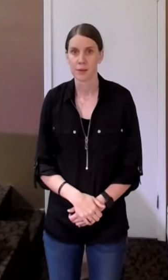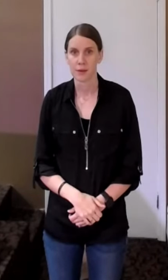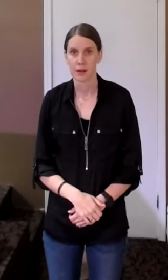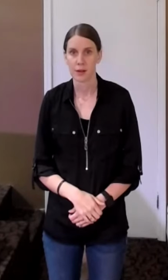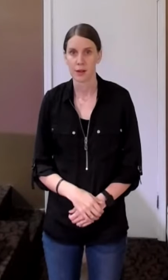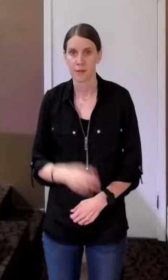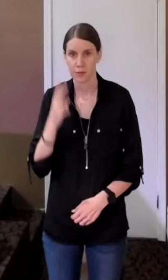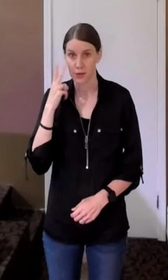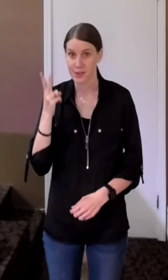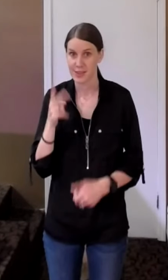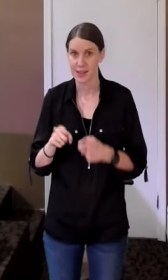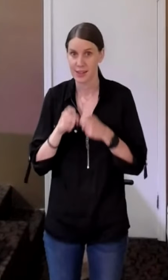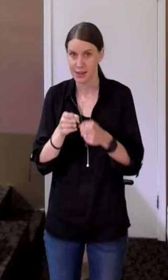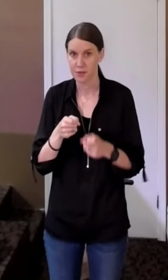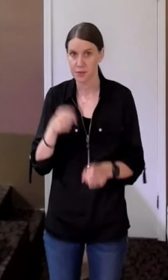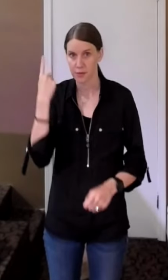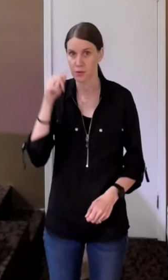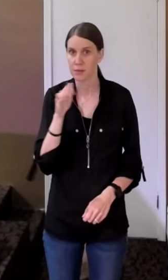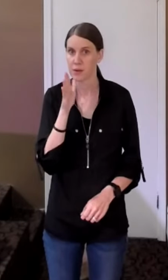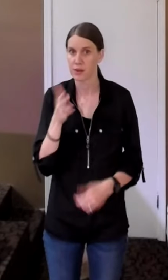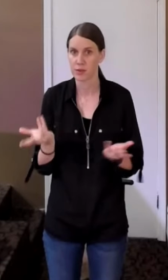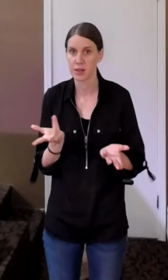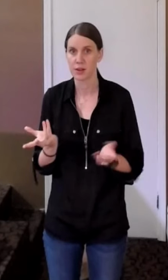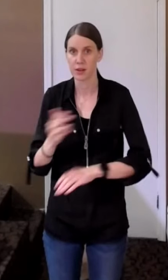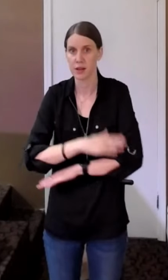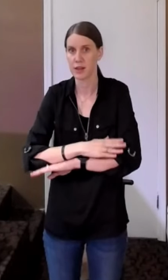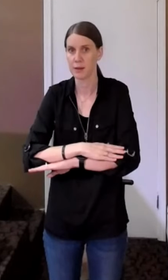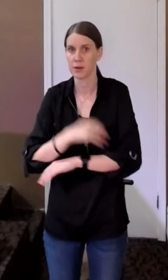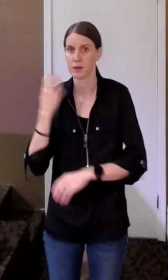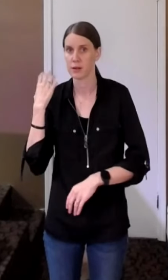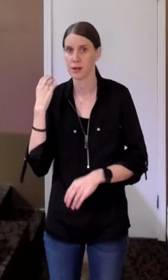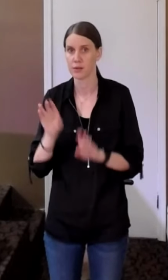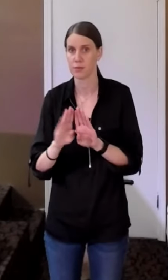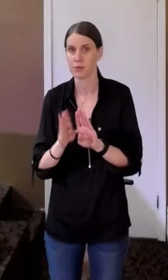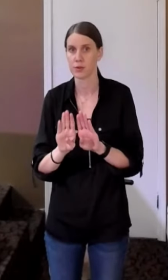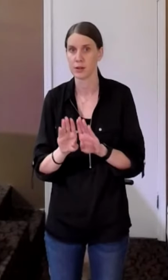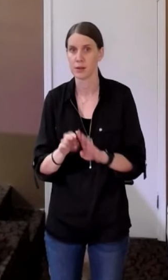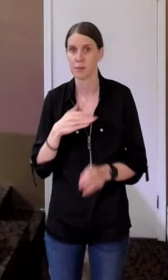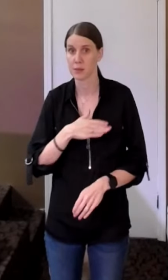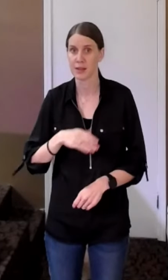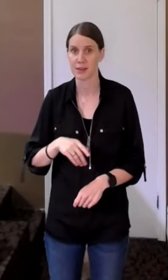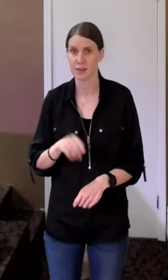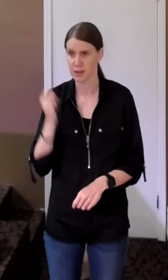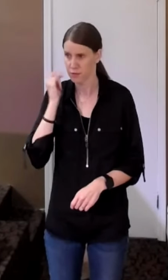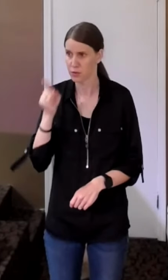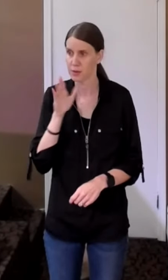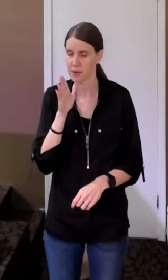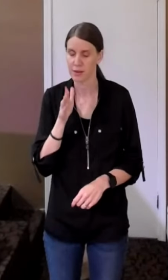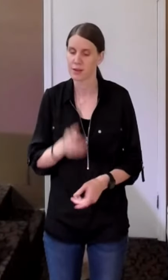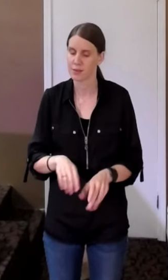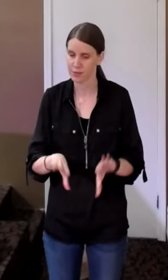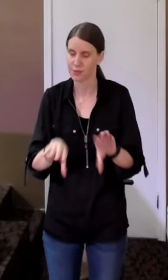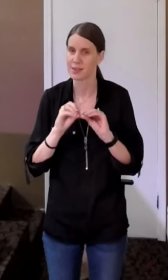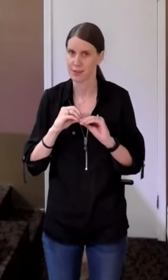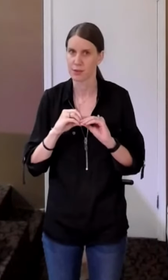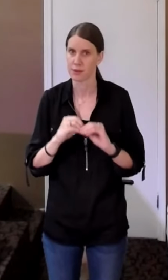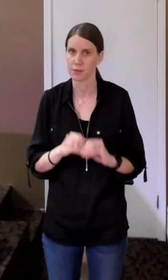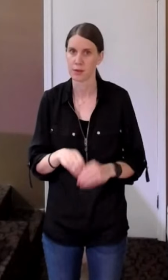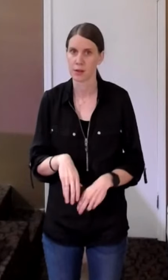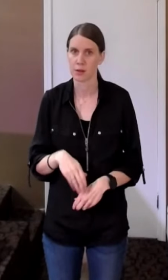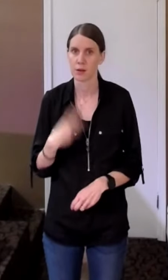gifts out there in the foyer on the way out. Please take one, mothers. We do want to acknowledge and recognize